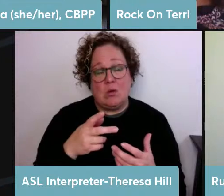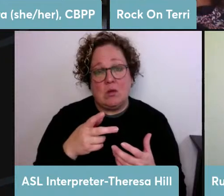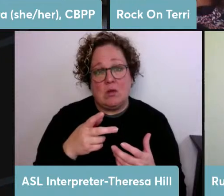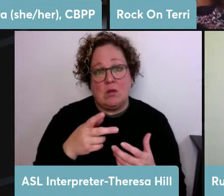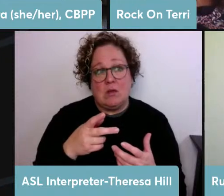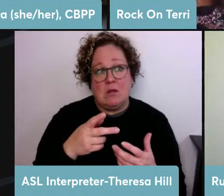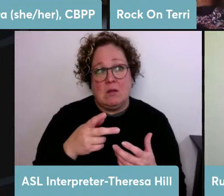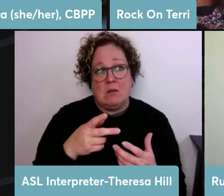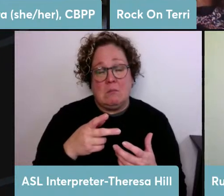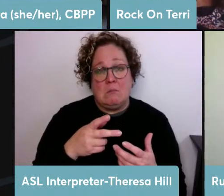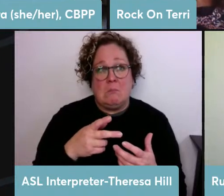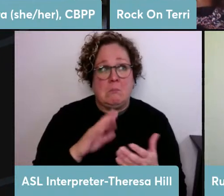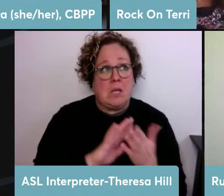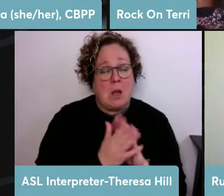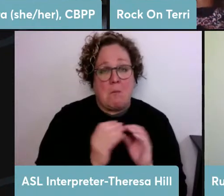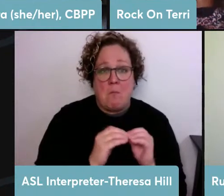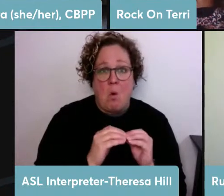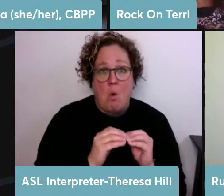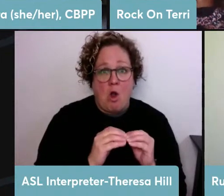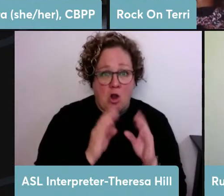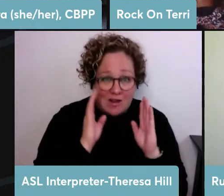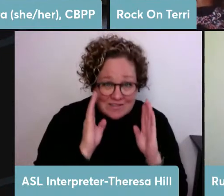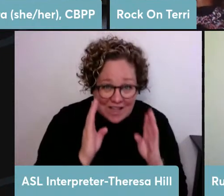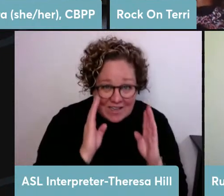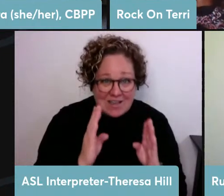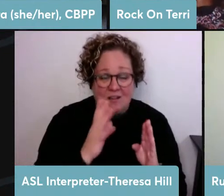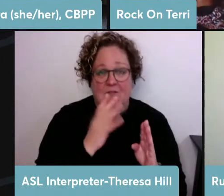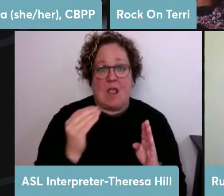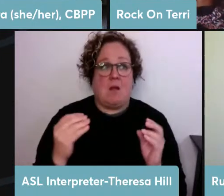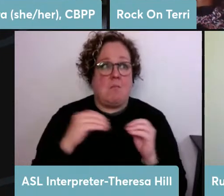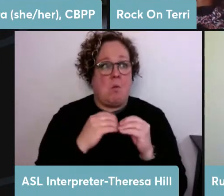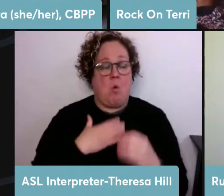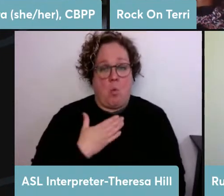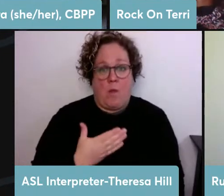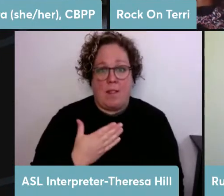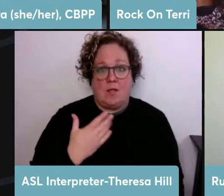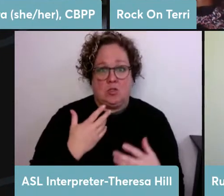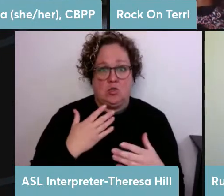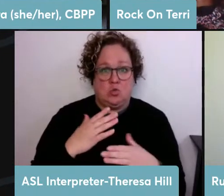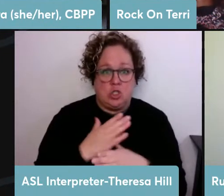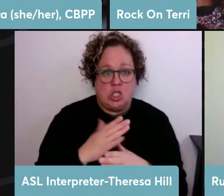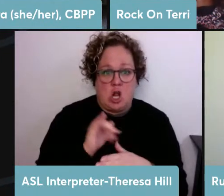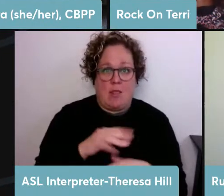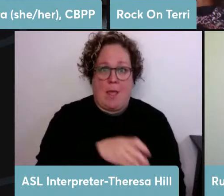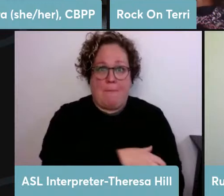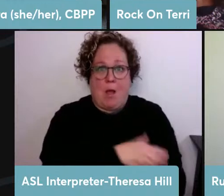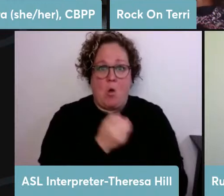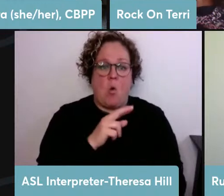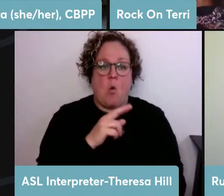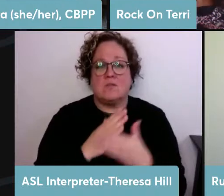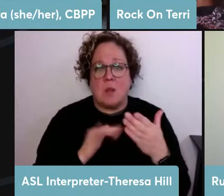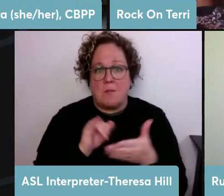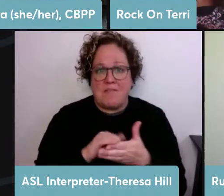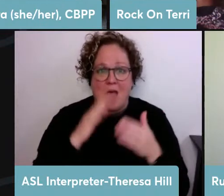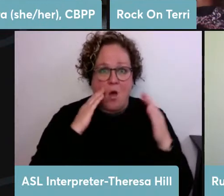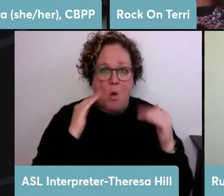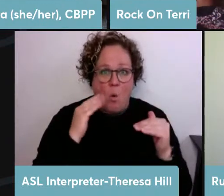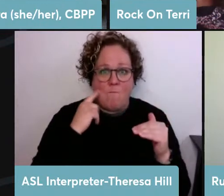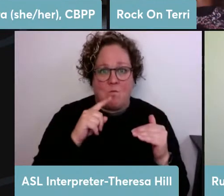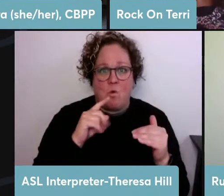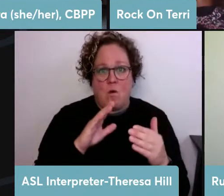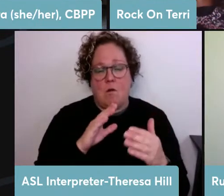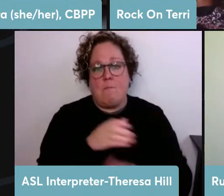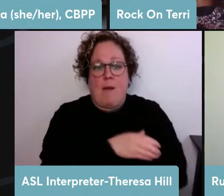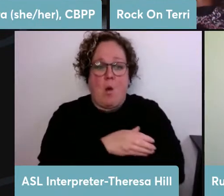attentive and a lot more, you know, willing to share that power or some of that hope for power.